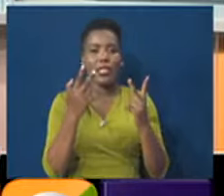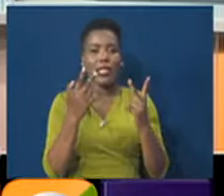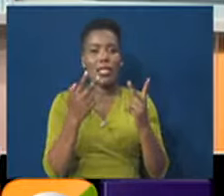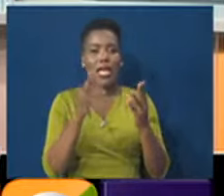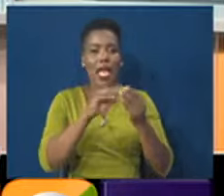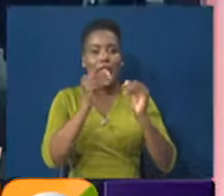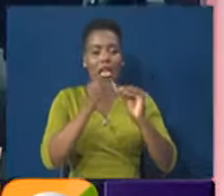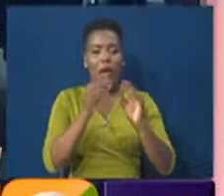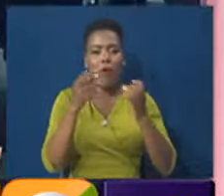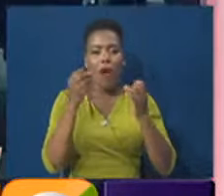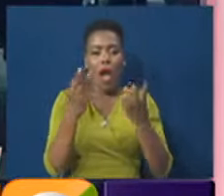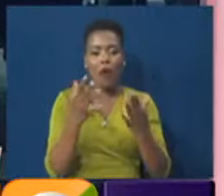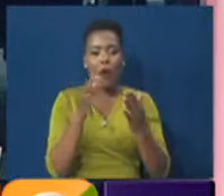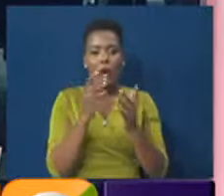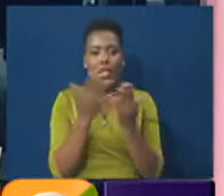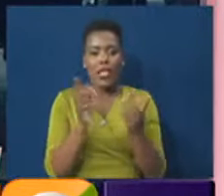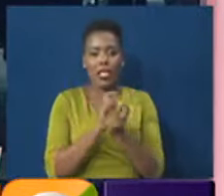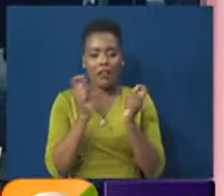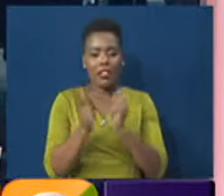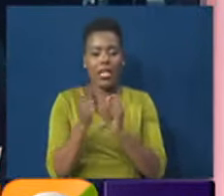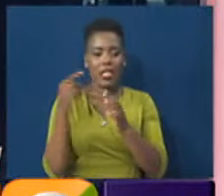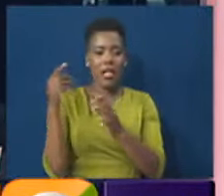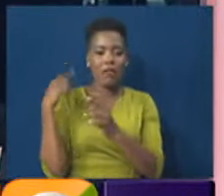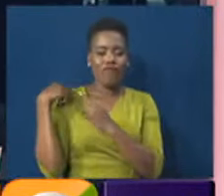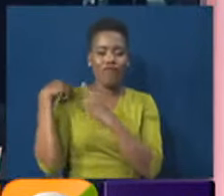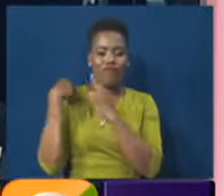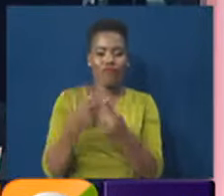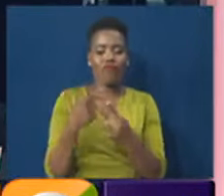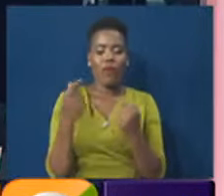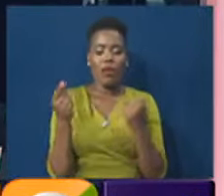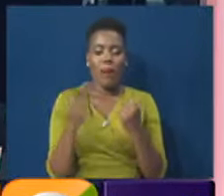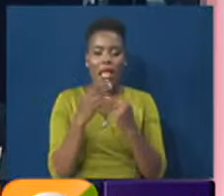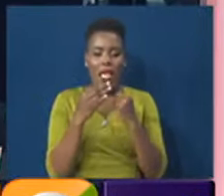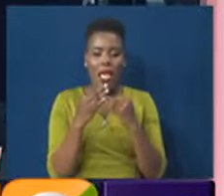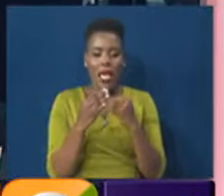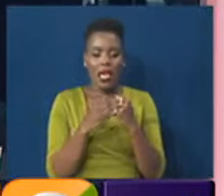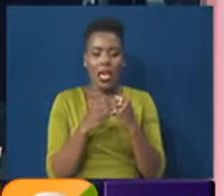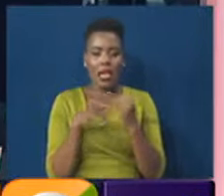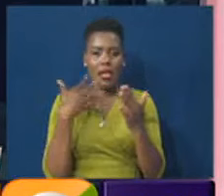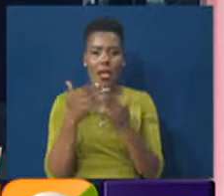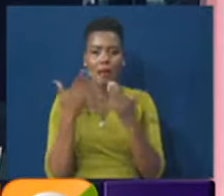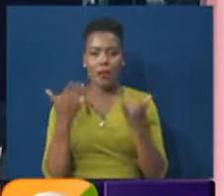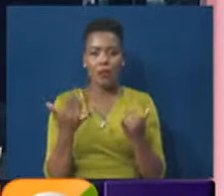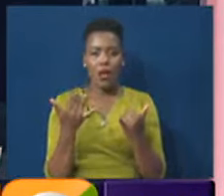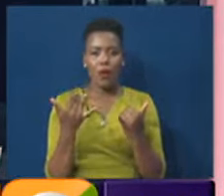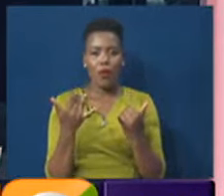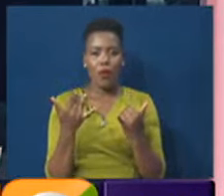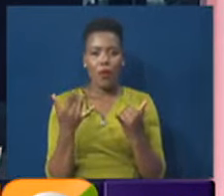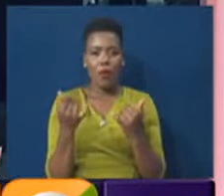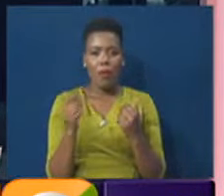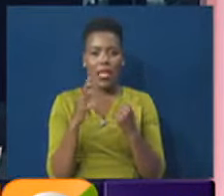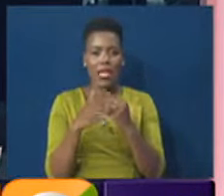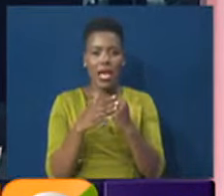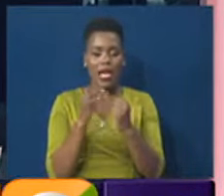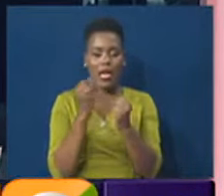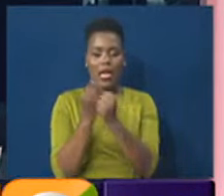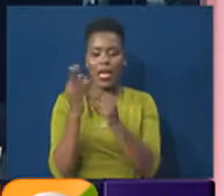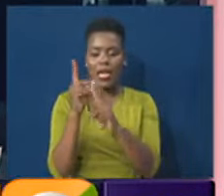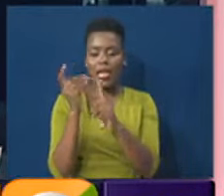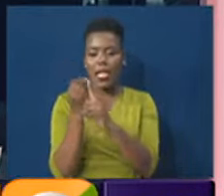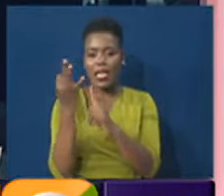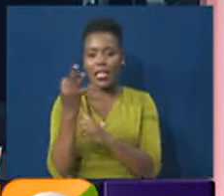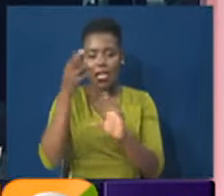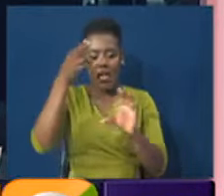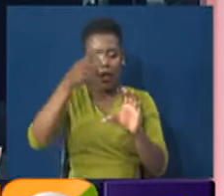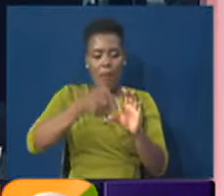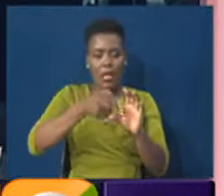numbers of how things have changed since September last year and today. 13th of September 2022, a day like today a year ago, petrol